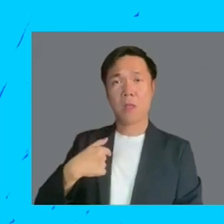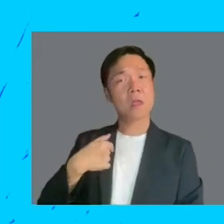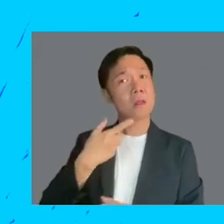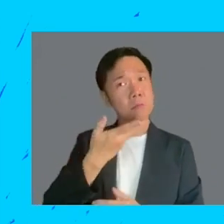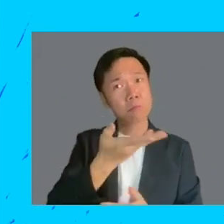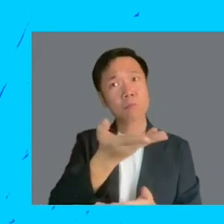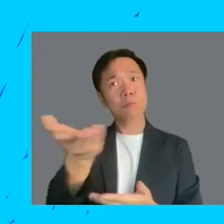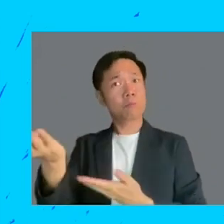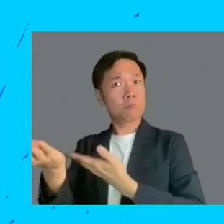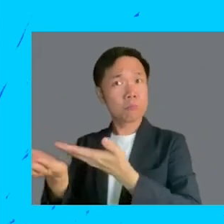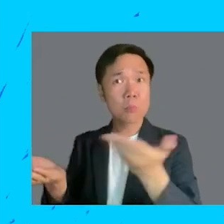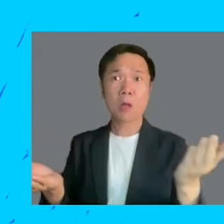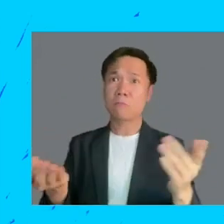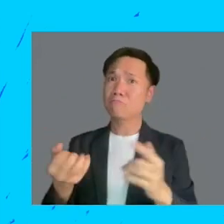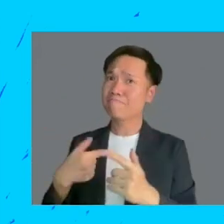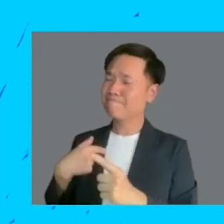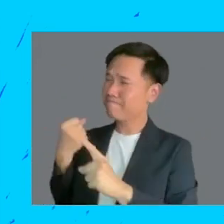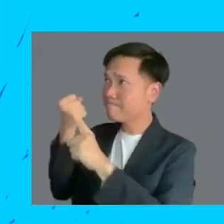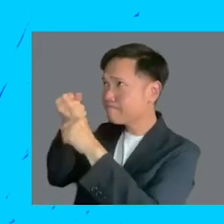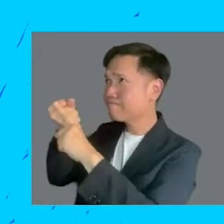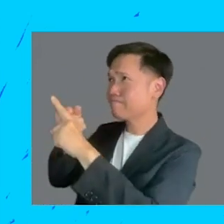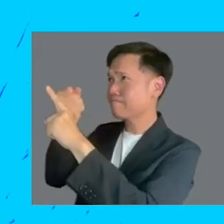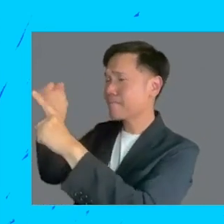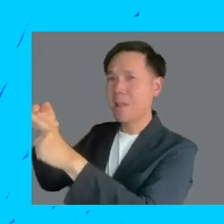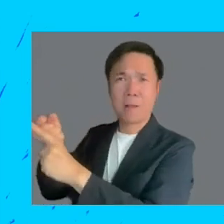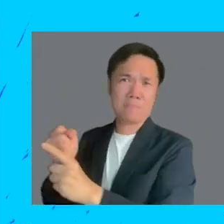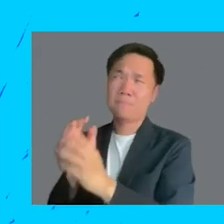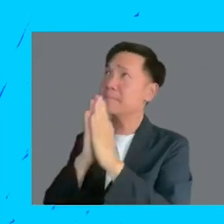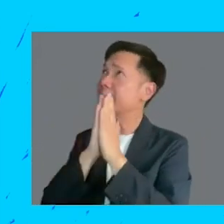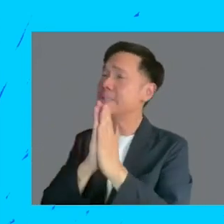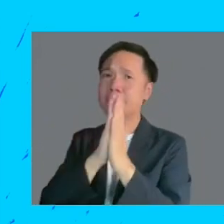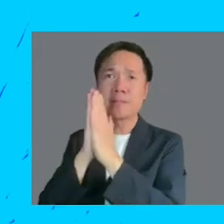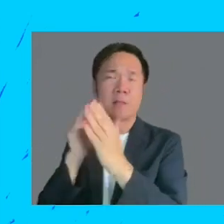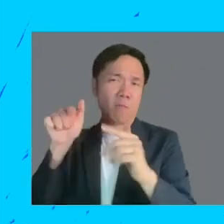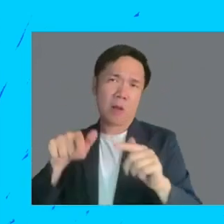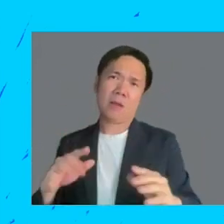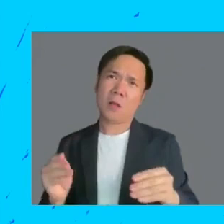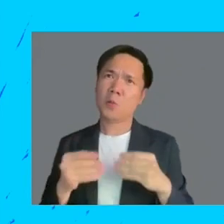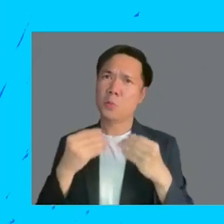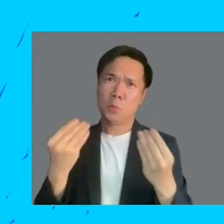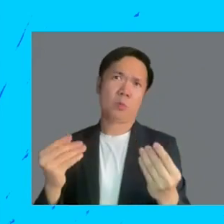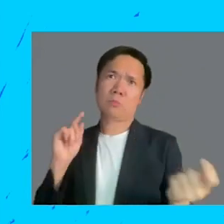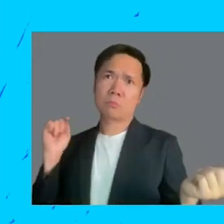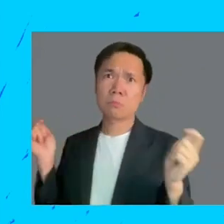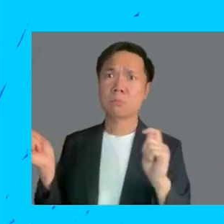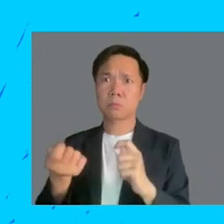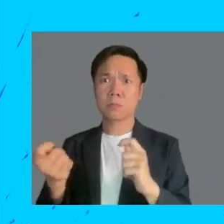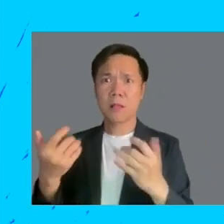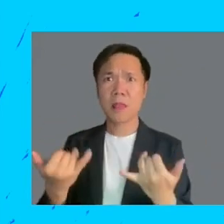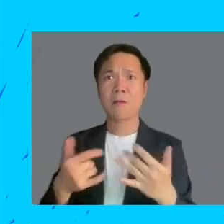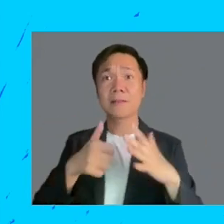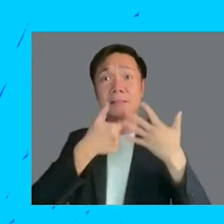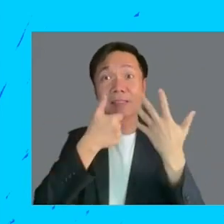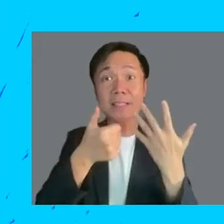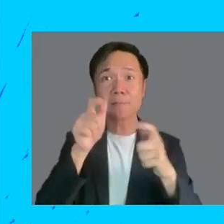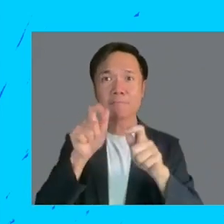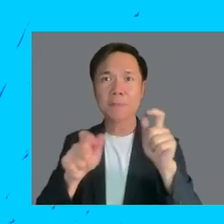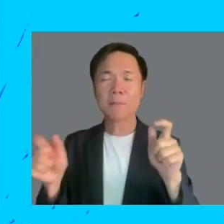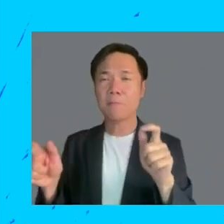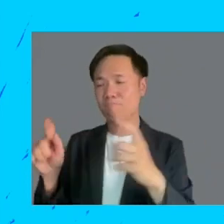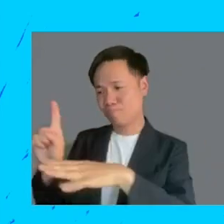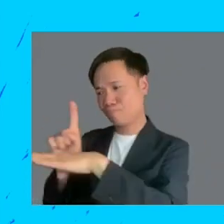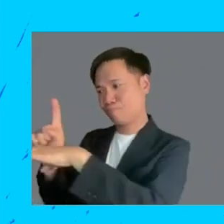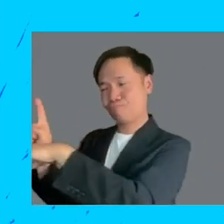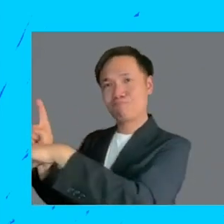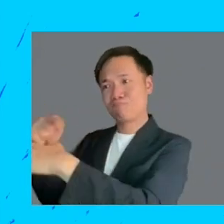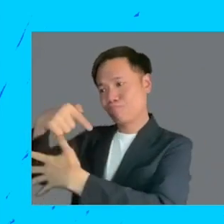are tirelessly advocating for the health and well-being of young people, and you're about to hear from six of them now. But